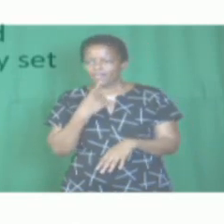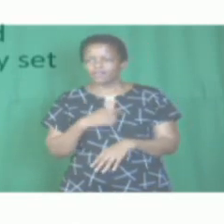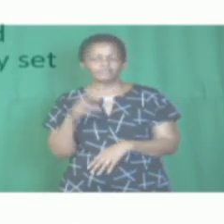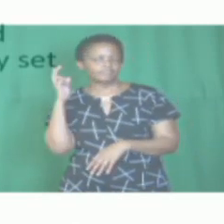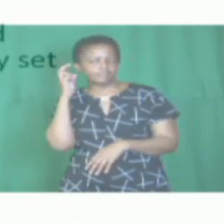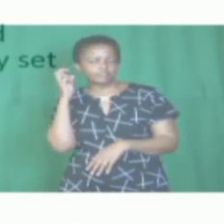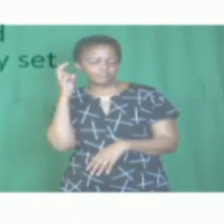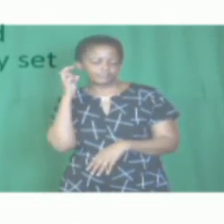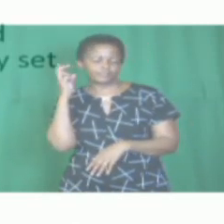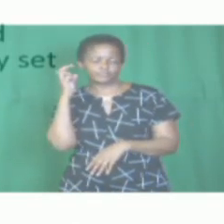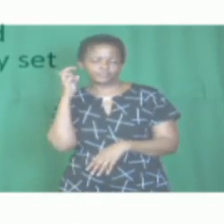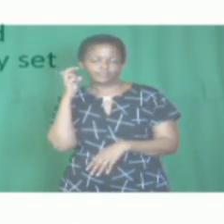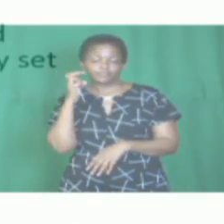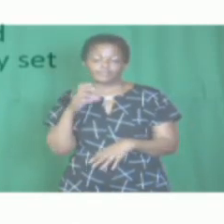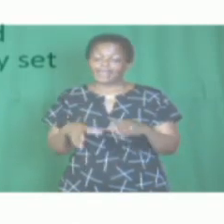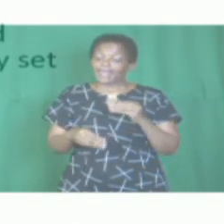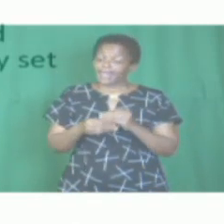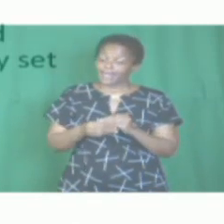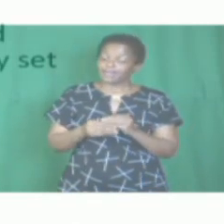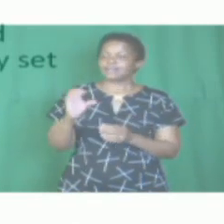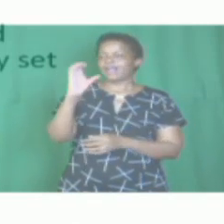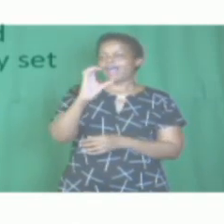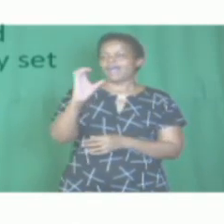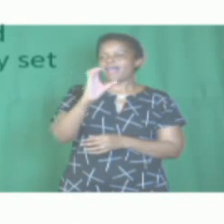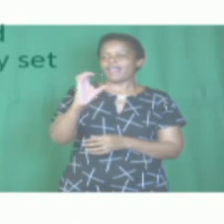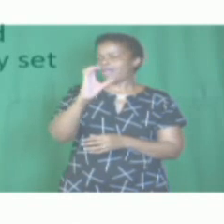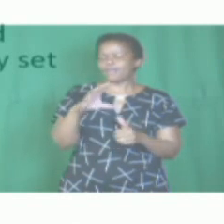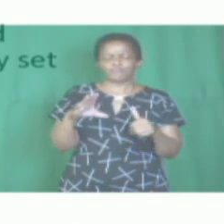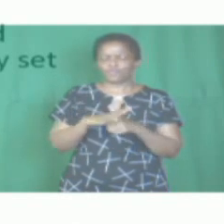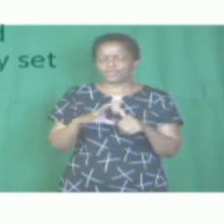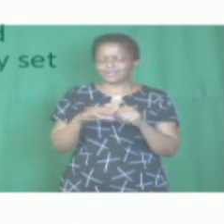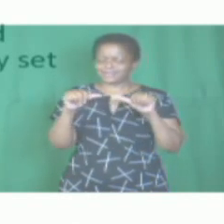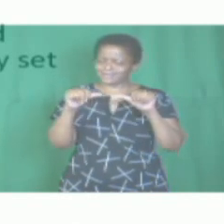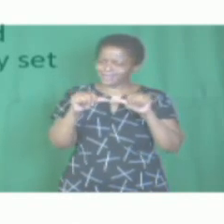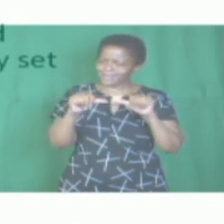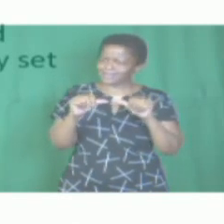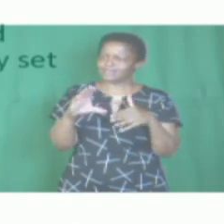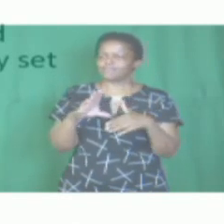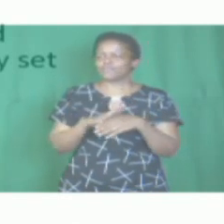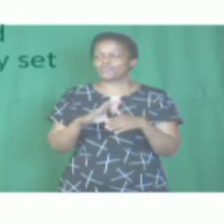color, size, shape. These are also important elements in descriptive writing.